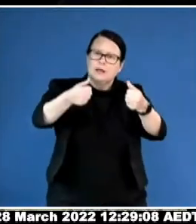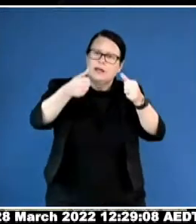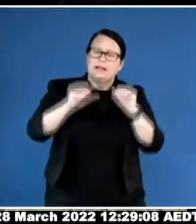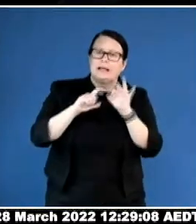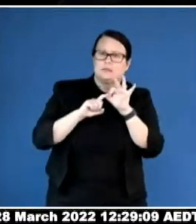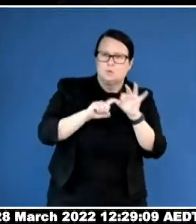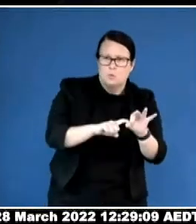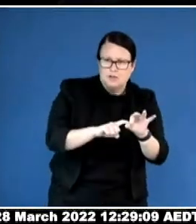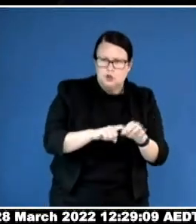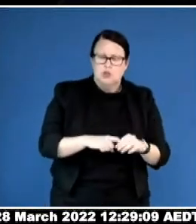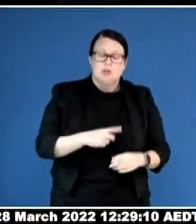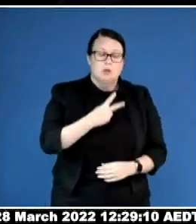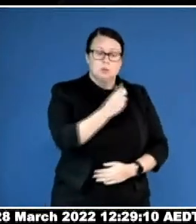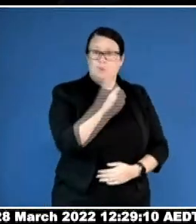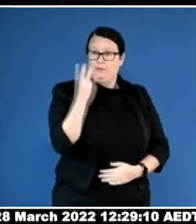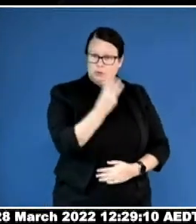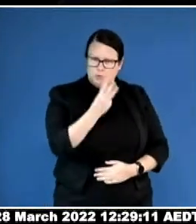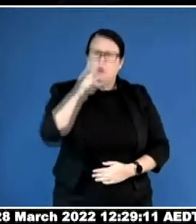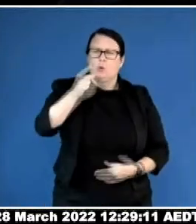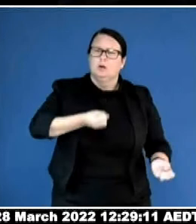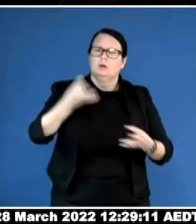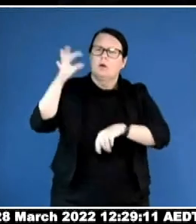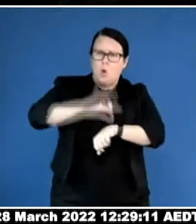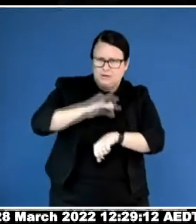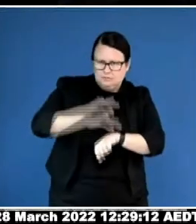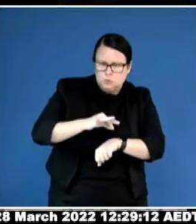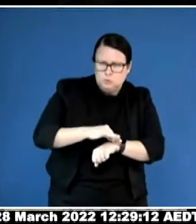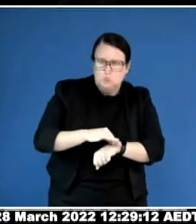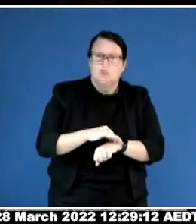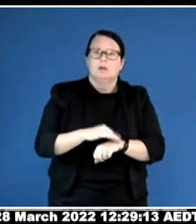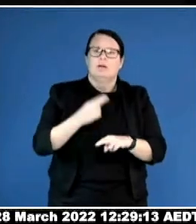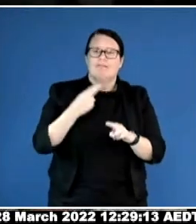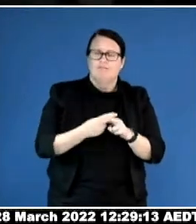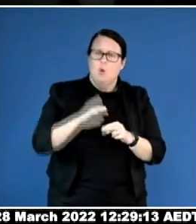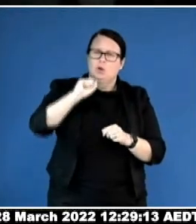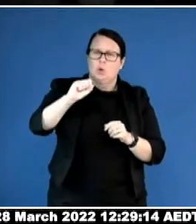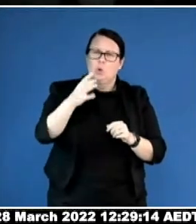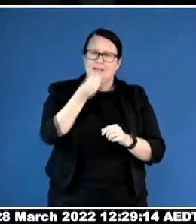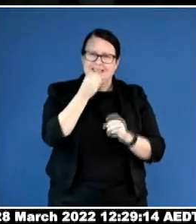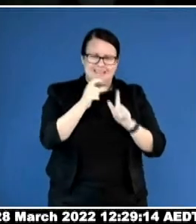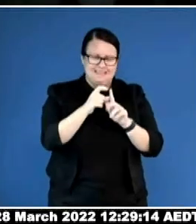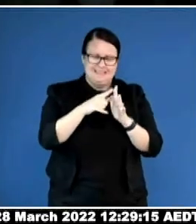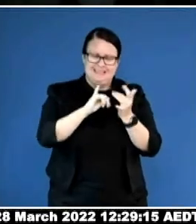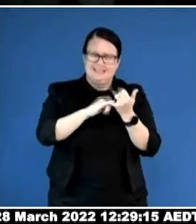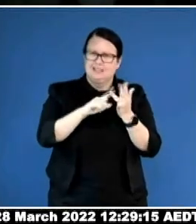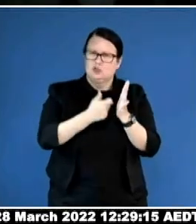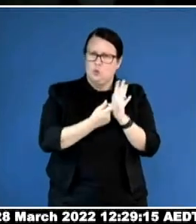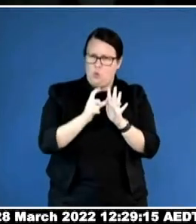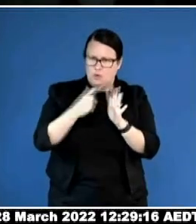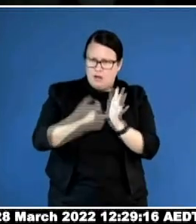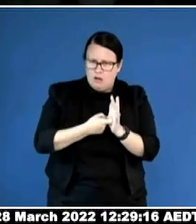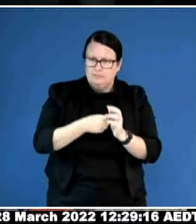time. You're in hospital, you're receiving some treatment for your eating disorder, and your ex came in with some